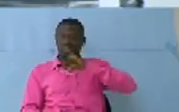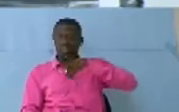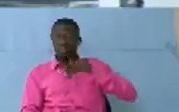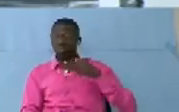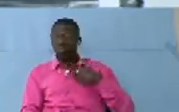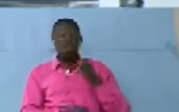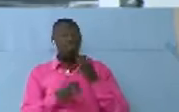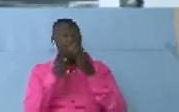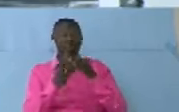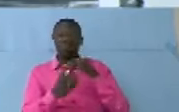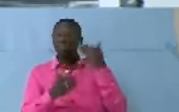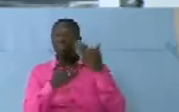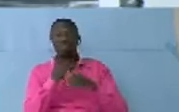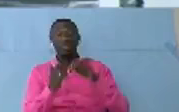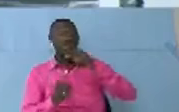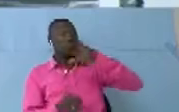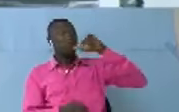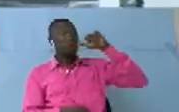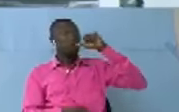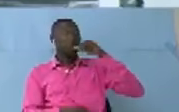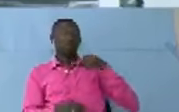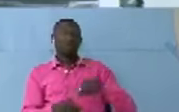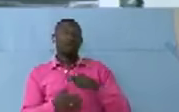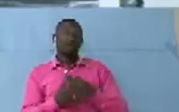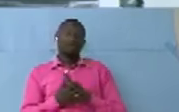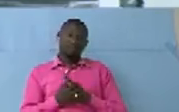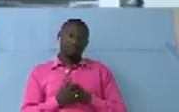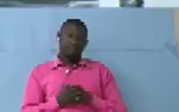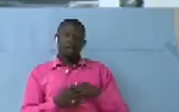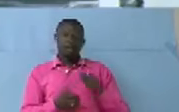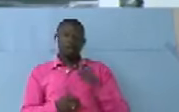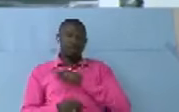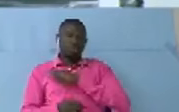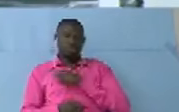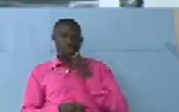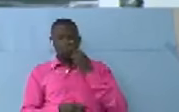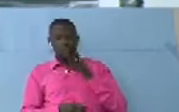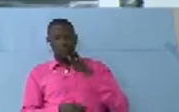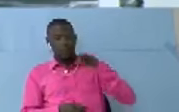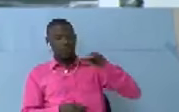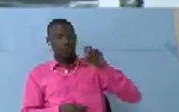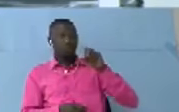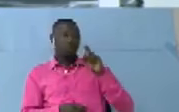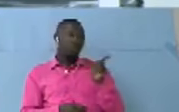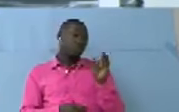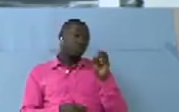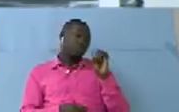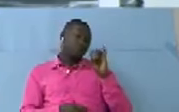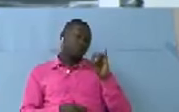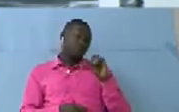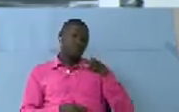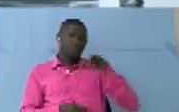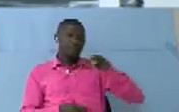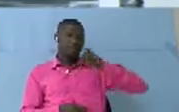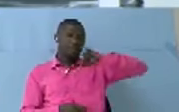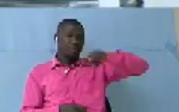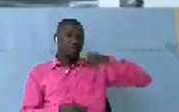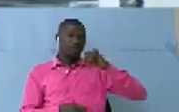I told her that she will not drink any water here. Nanugo Njai Fananje. I also saw Nugo Njai. Wobla Nye Nyo Saba. At